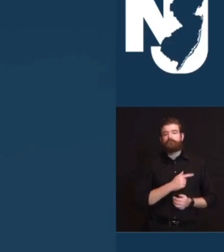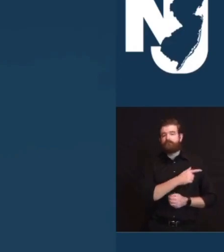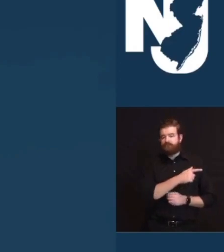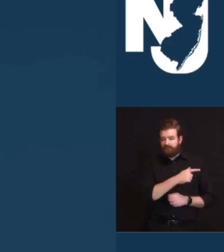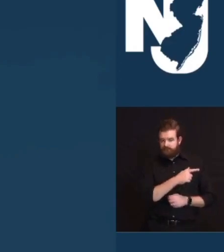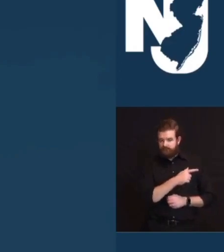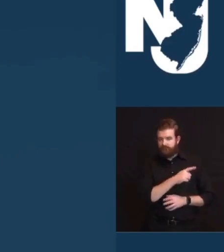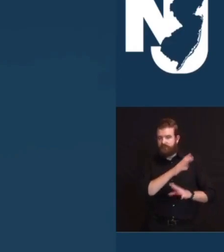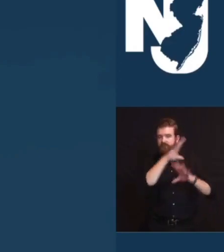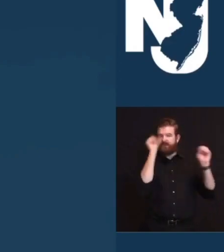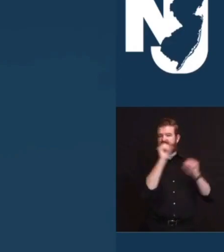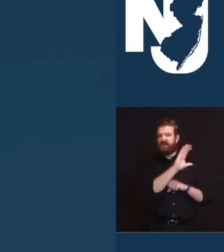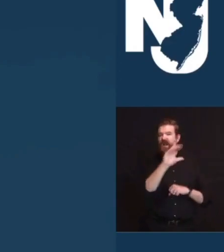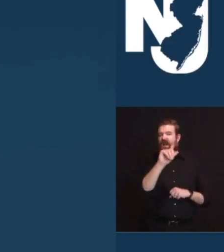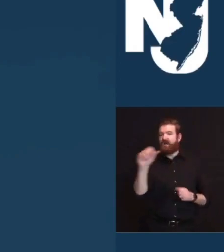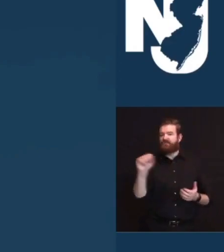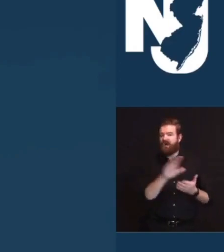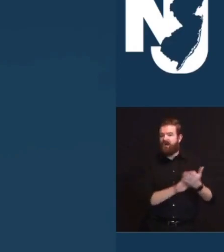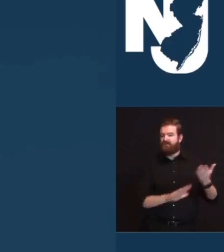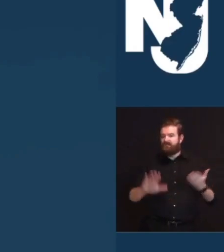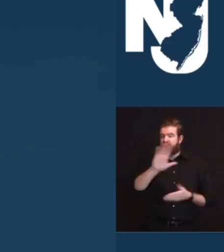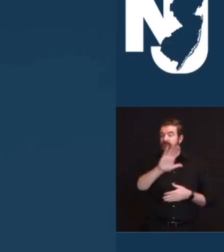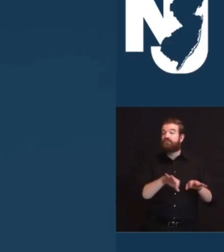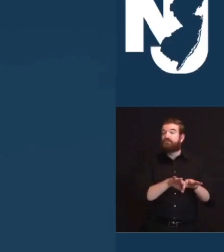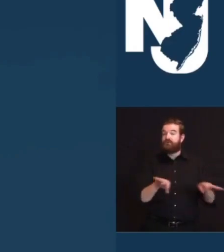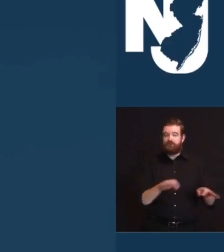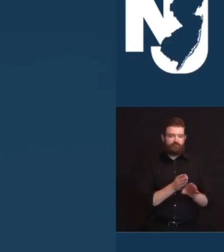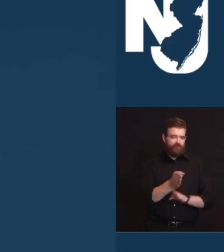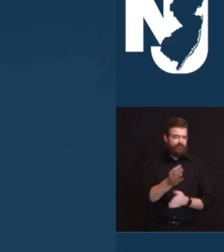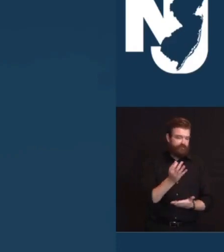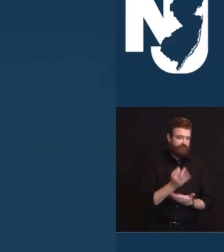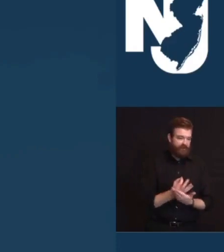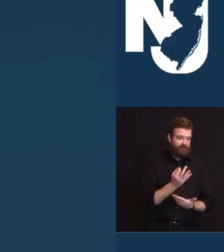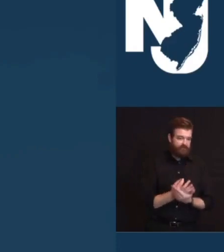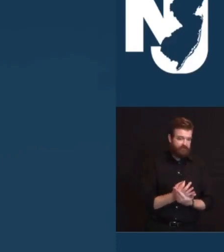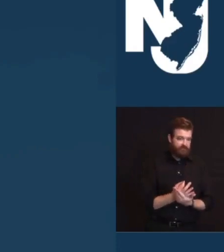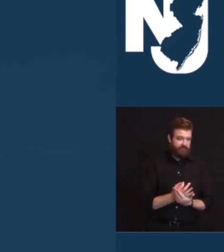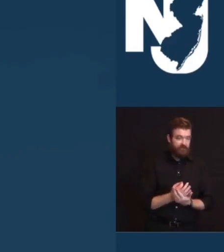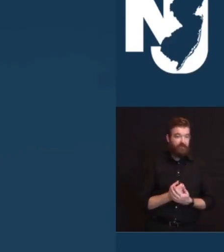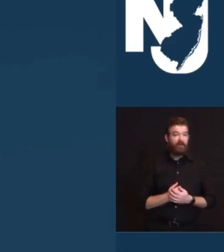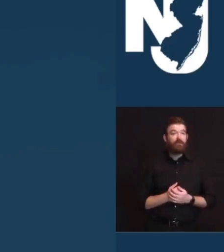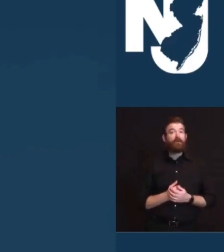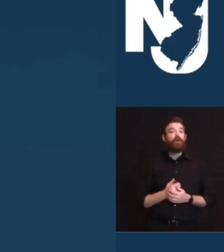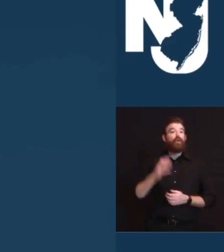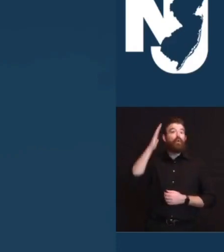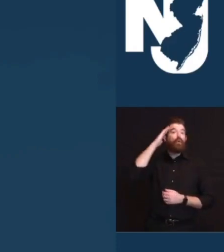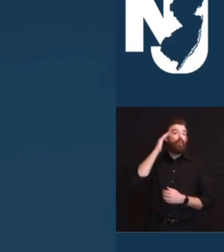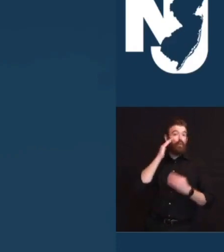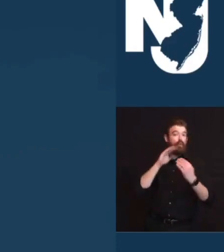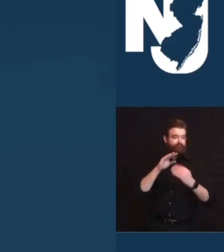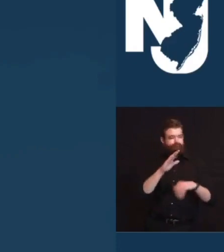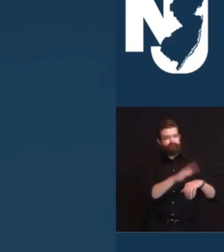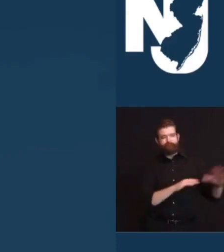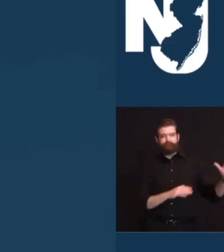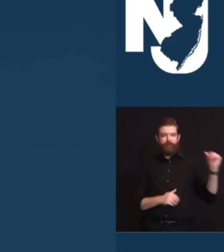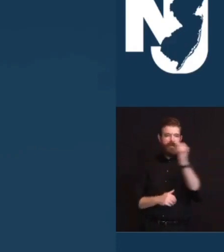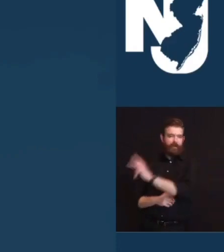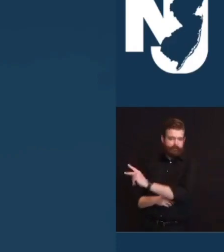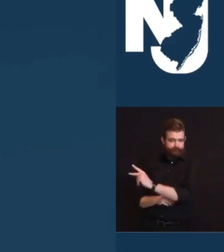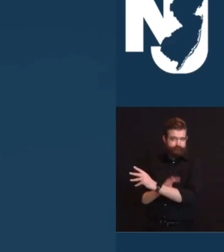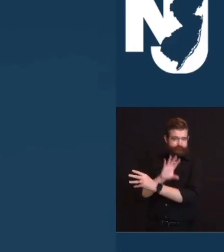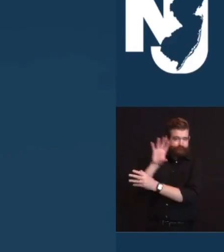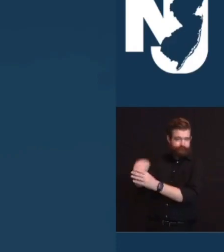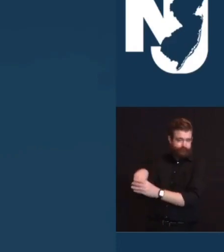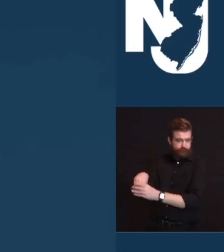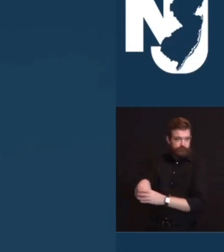finance. Mel was also called back to serve in the Korean War in 1951. The confidence